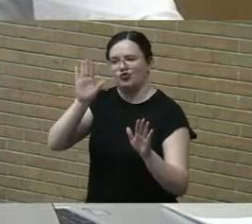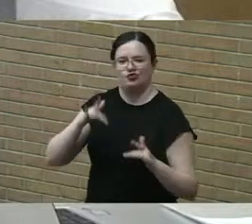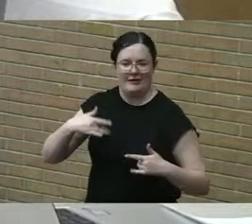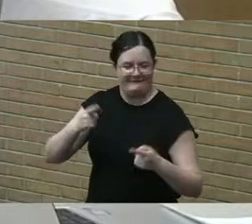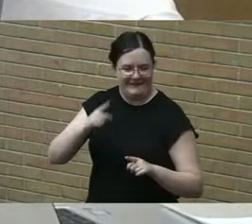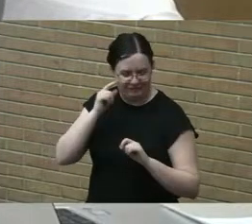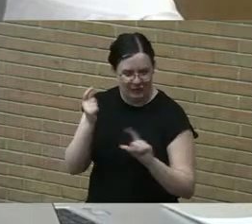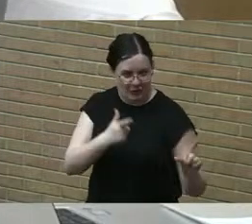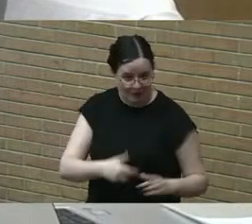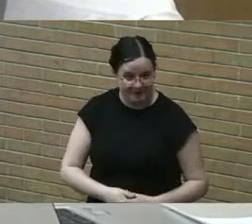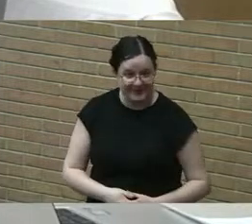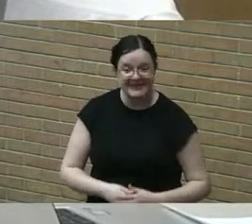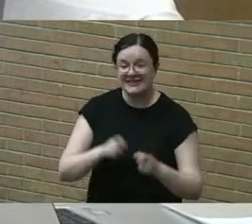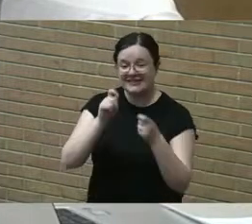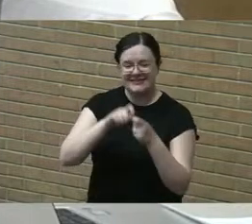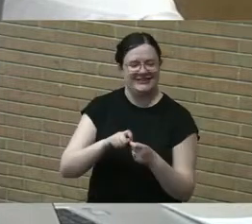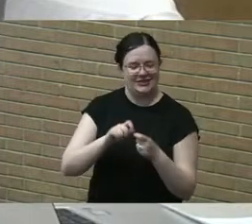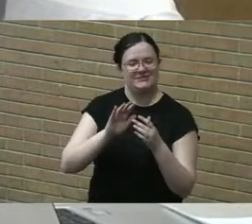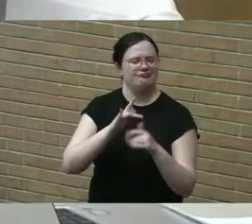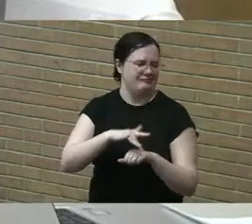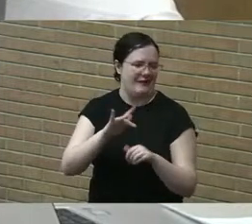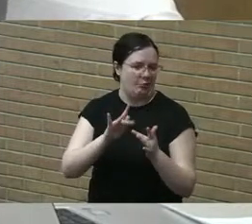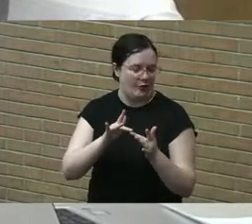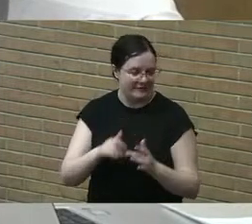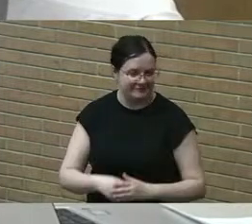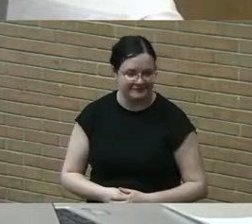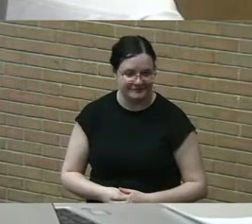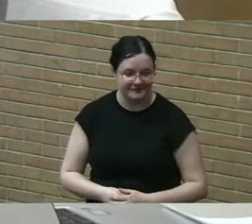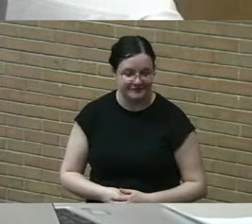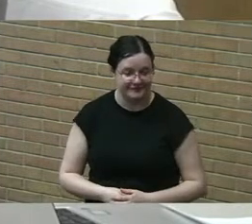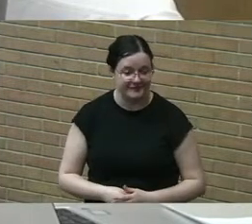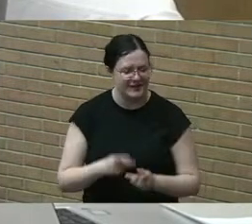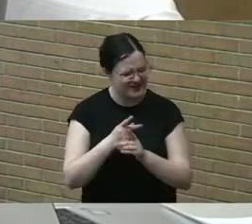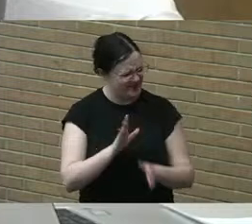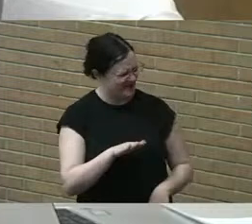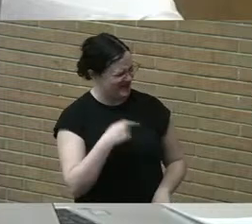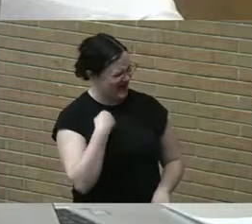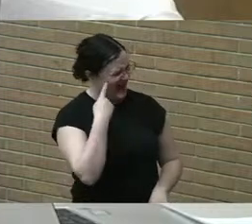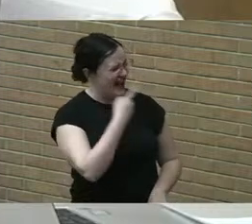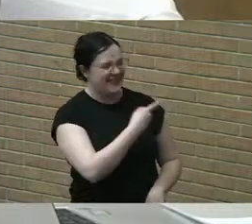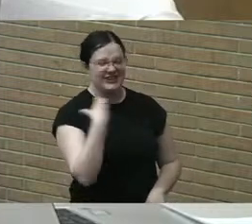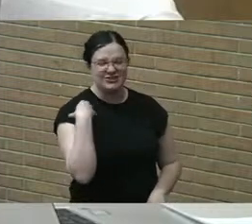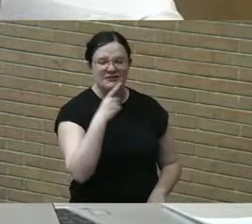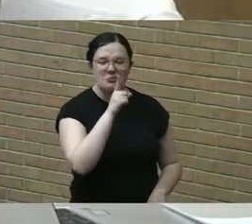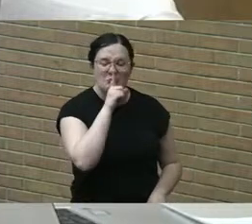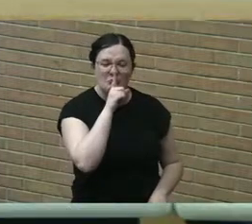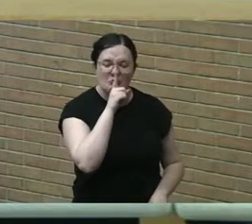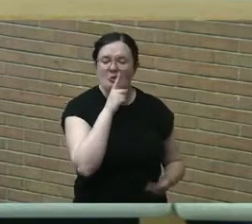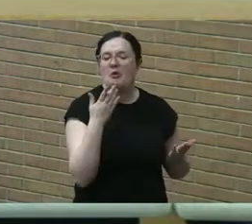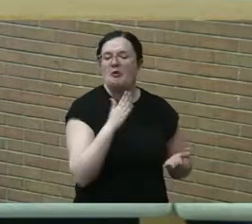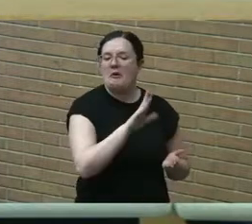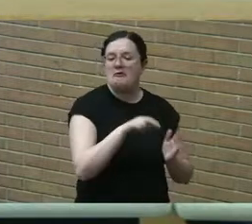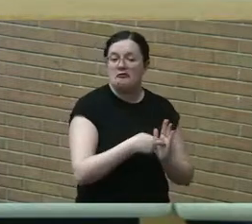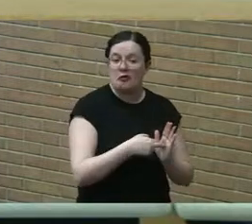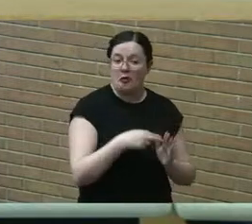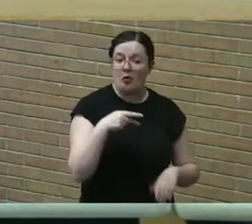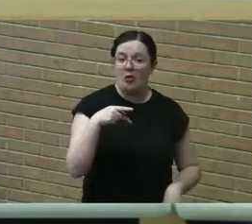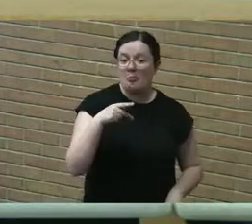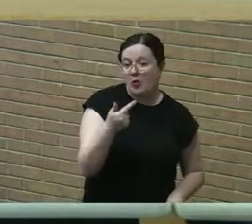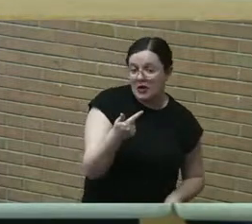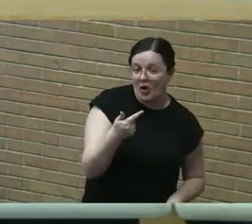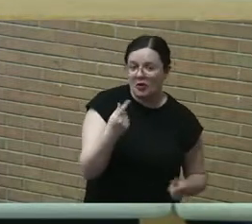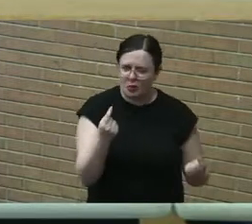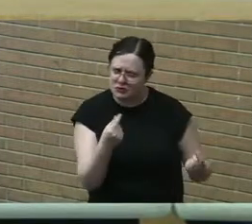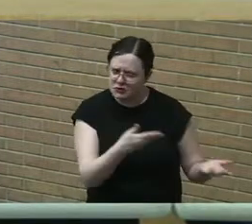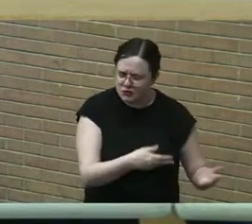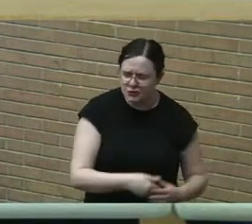full details are online. I still don't think the chief answered whether he's playing point guard or I'll what. be there. I'll